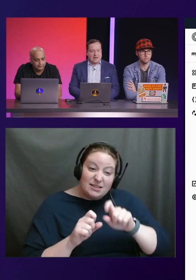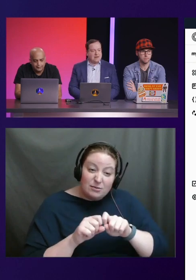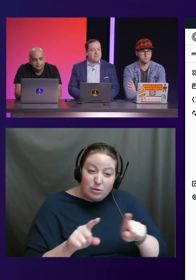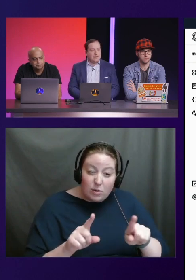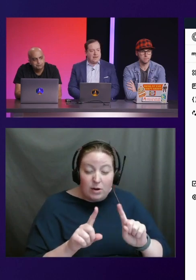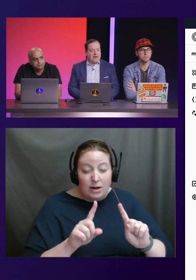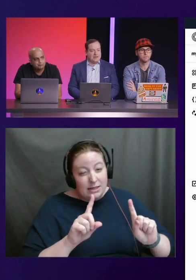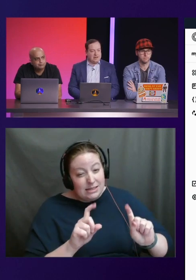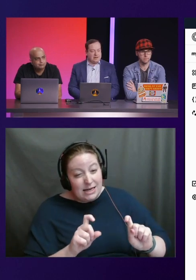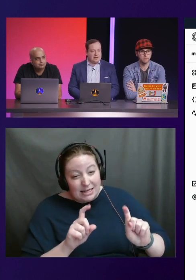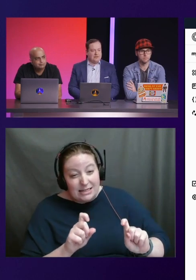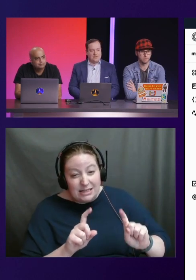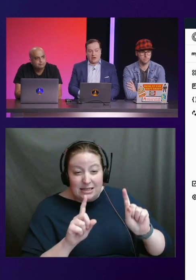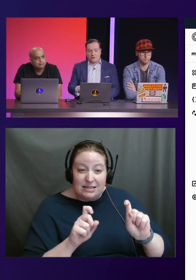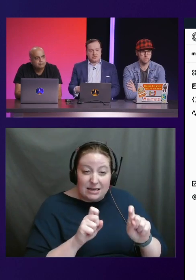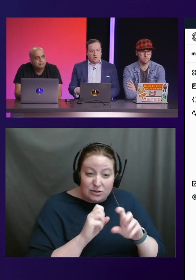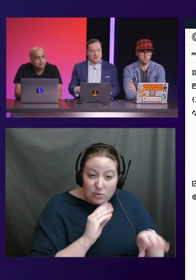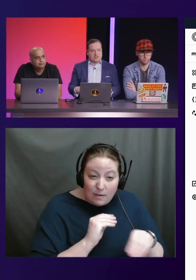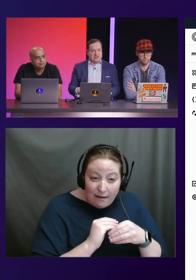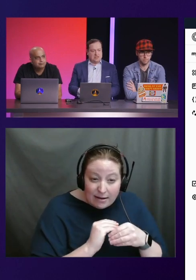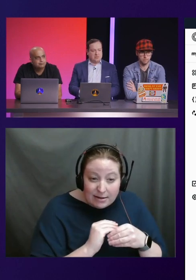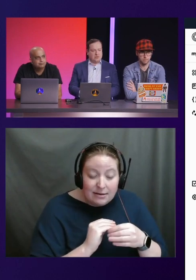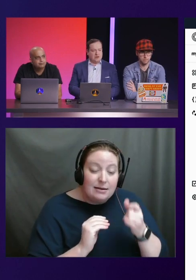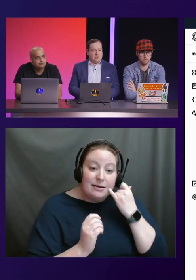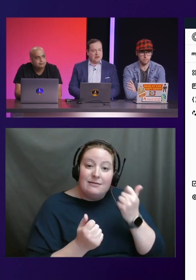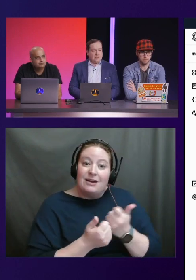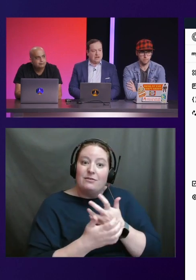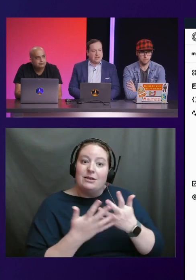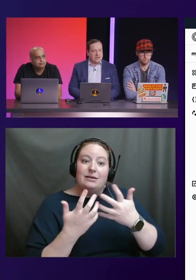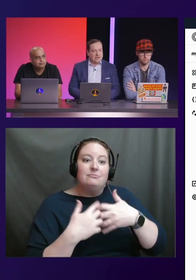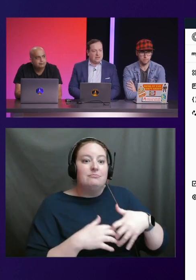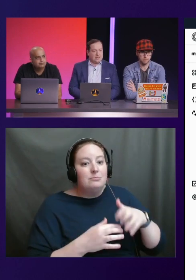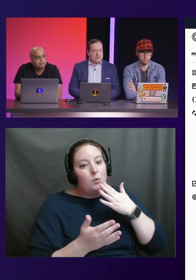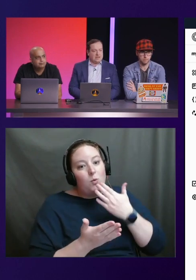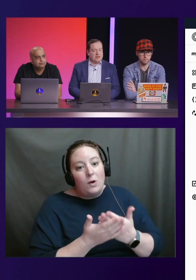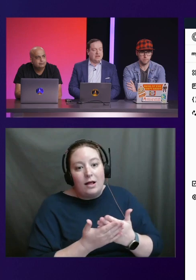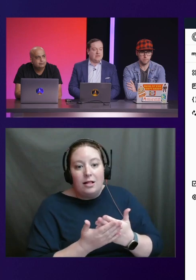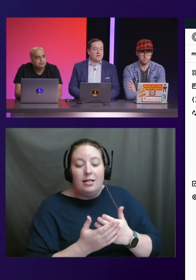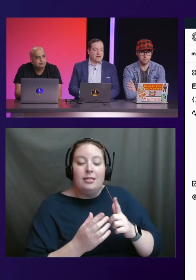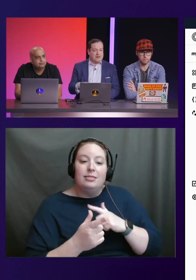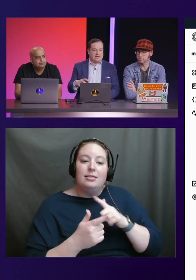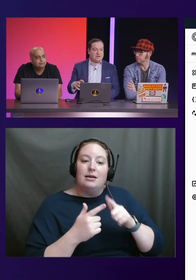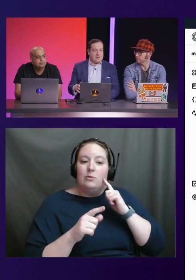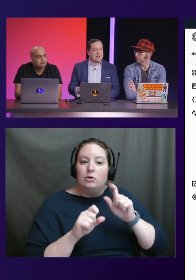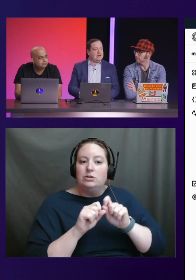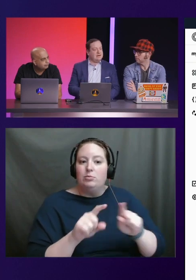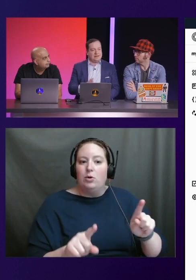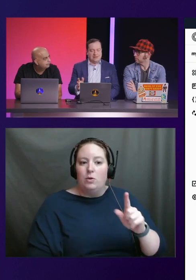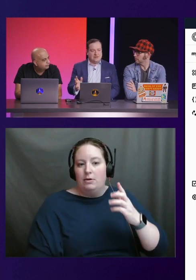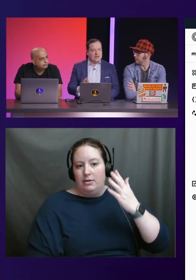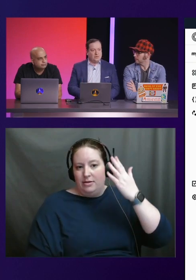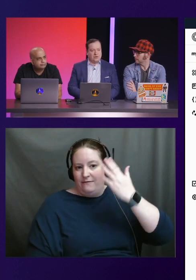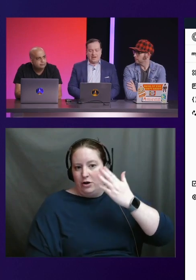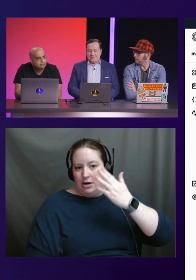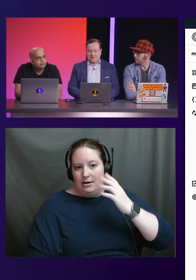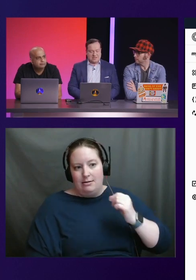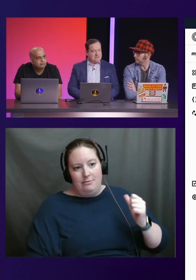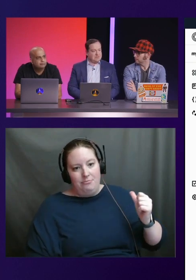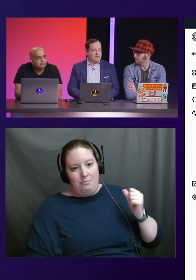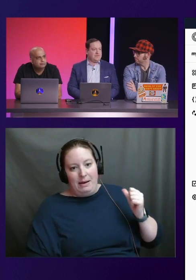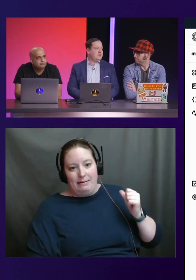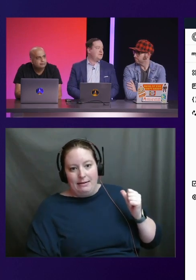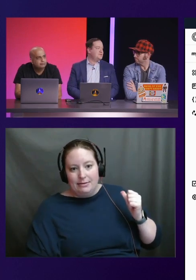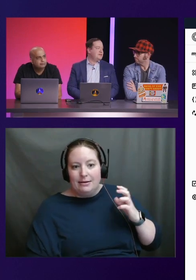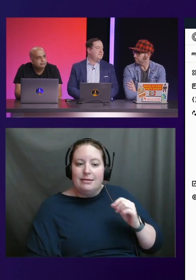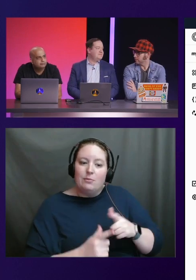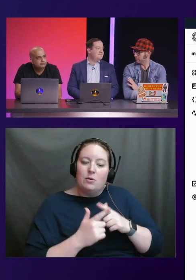you added. And then if that all goes well, it's going to deploy the front end after the back end. And then we'll have a successful